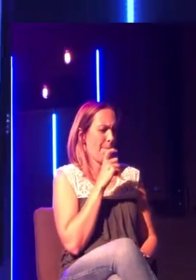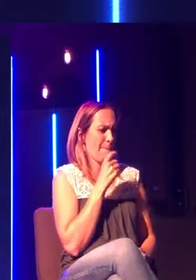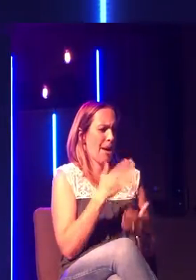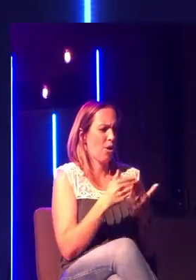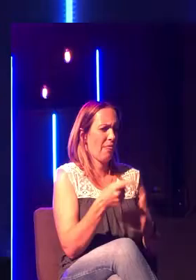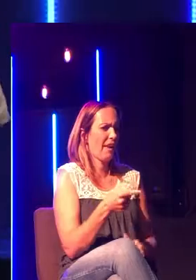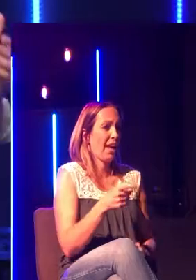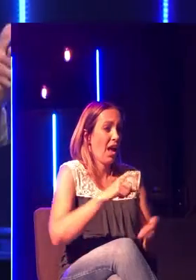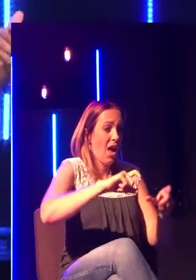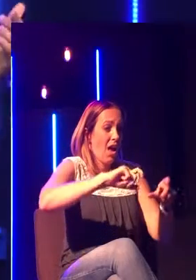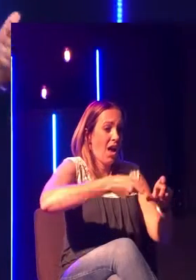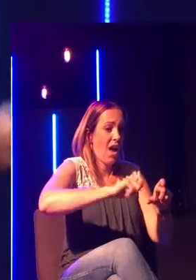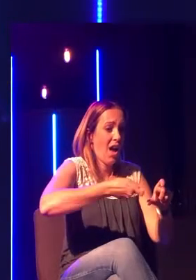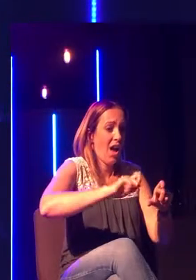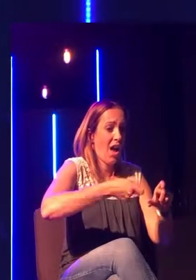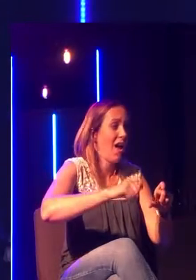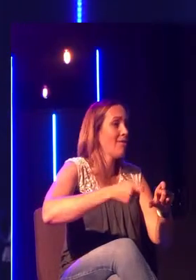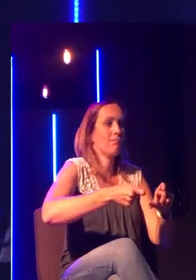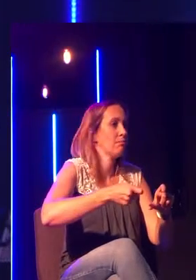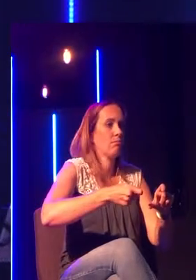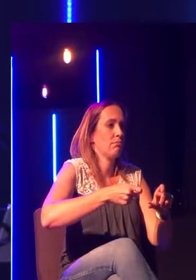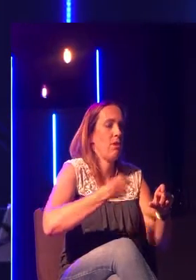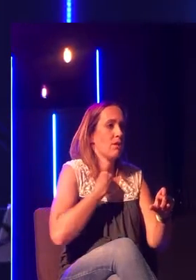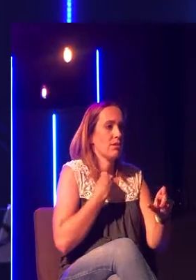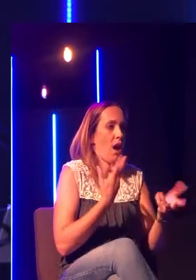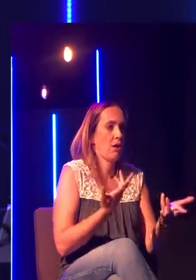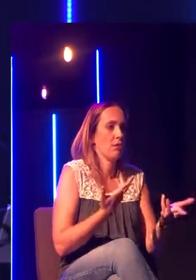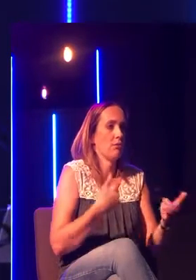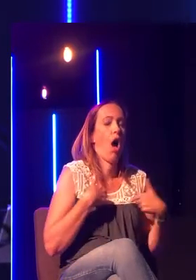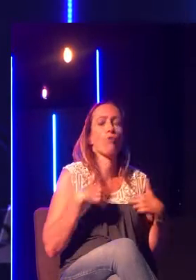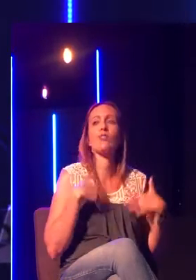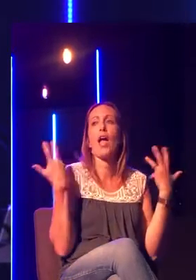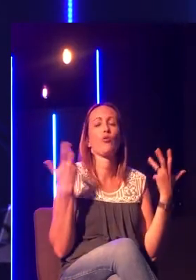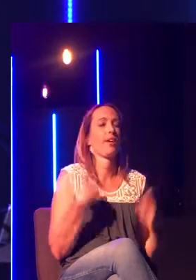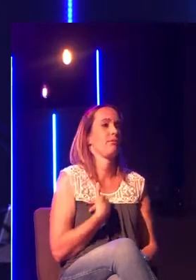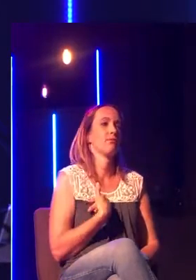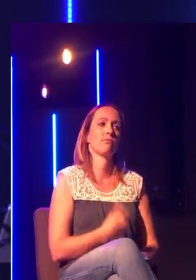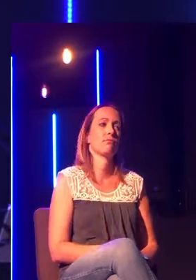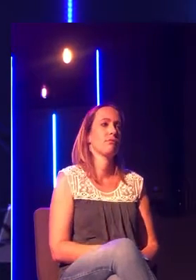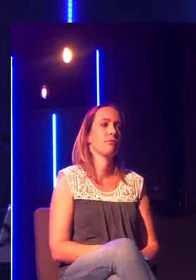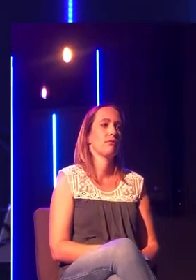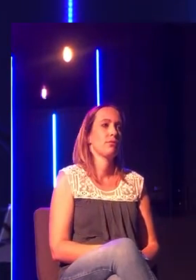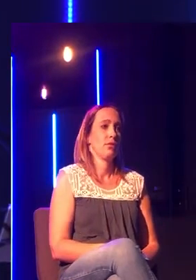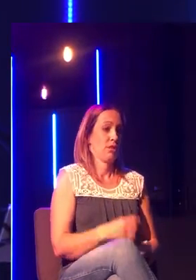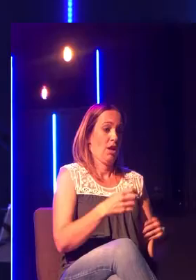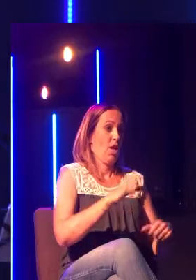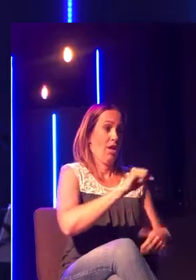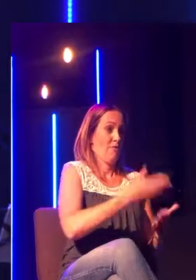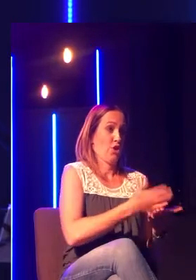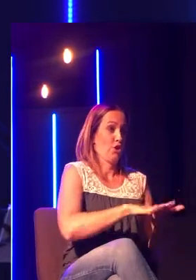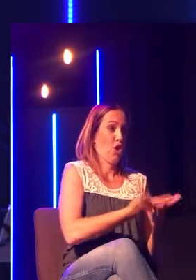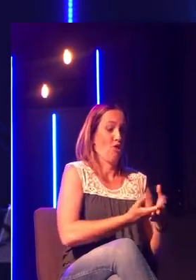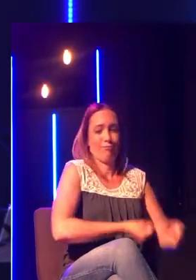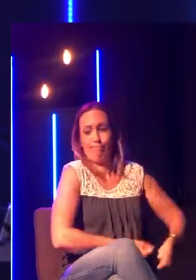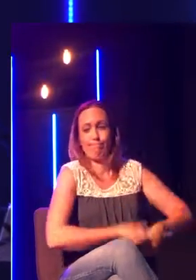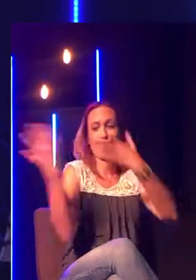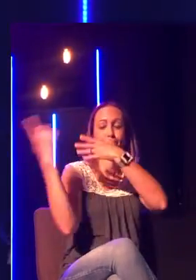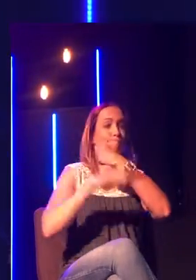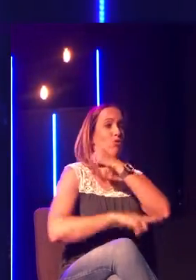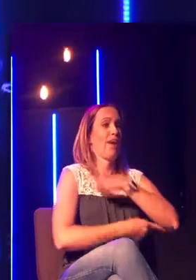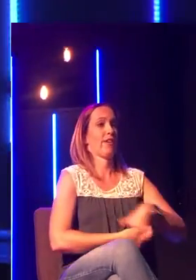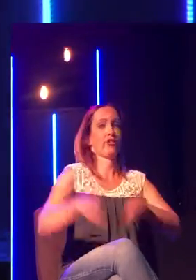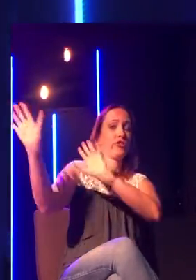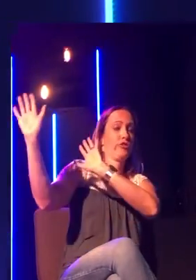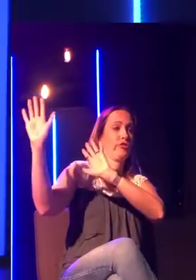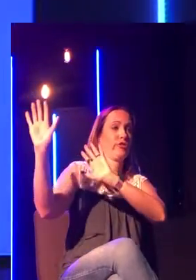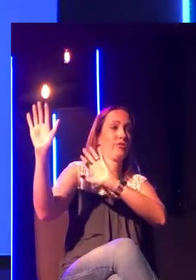would not screw on to that stove. I was so angry. I threw that stove away. An